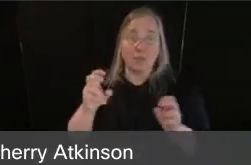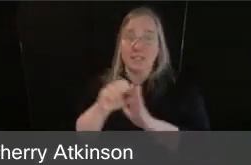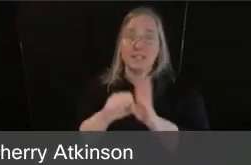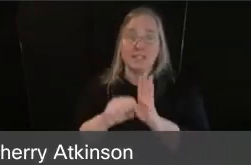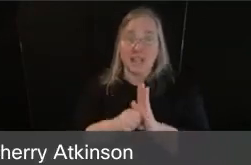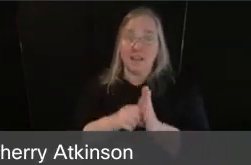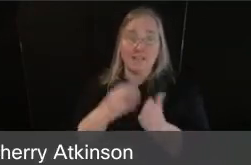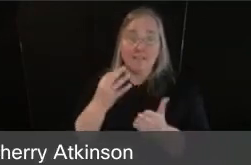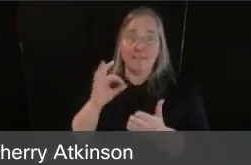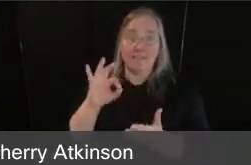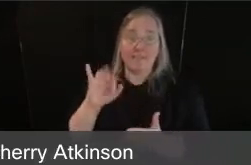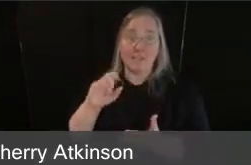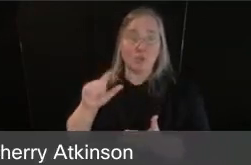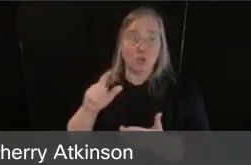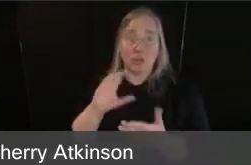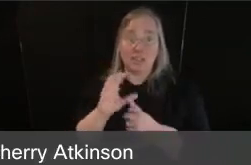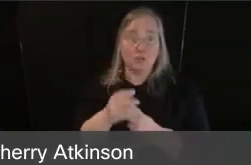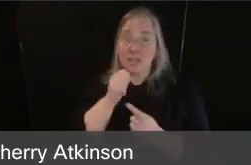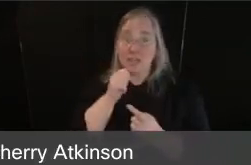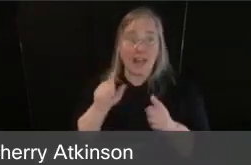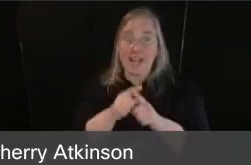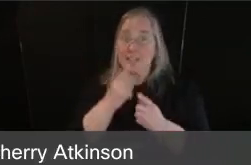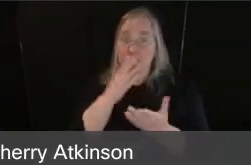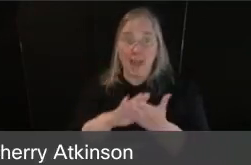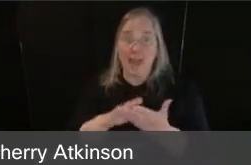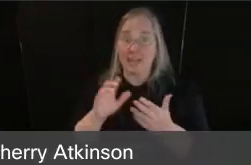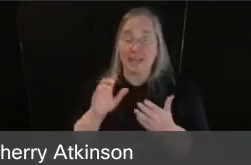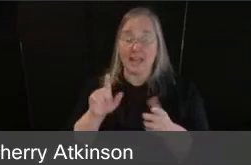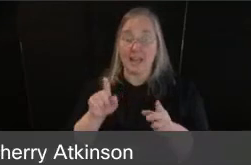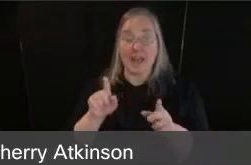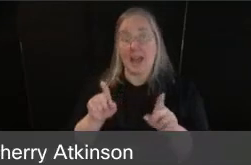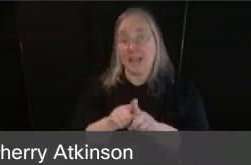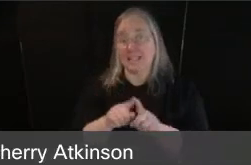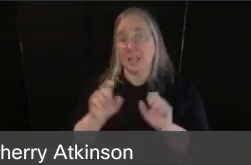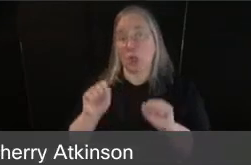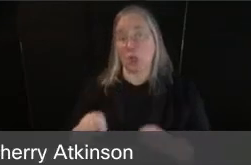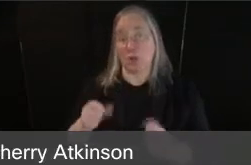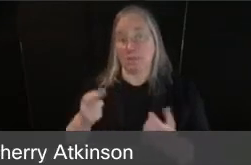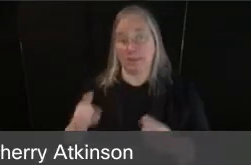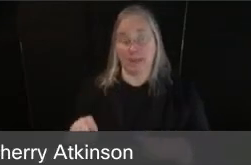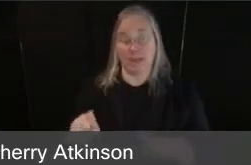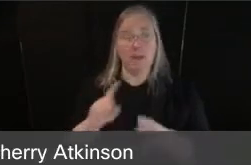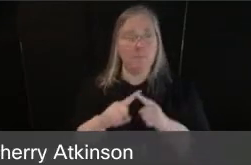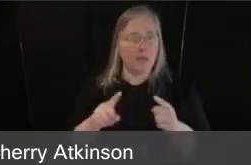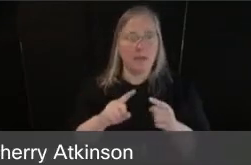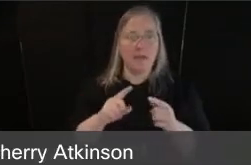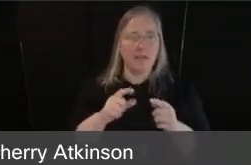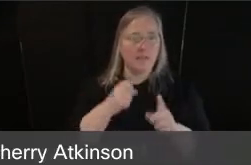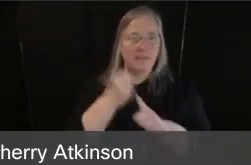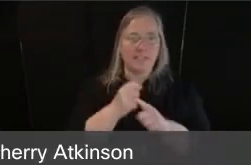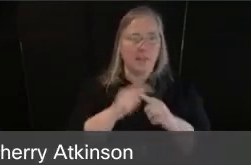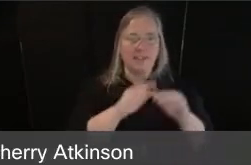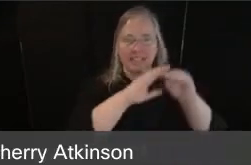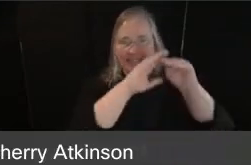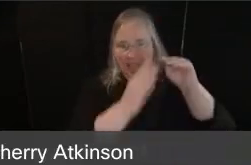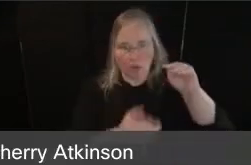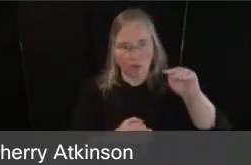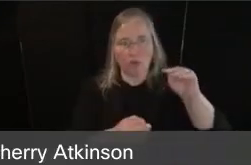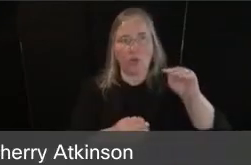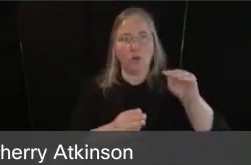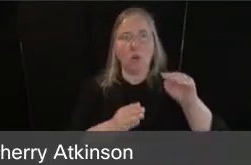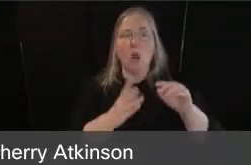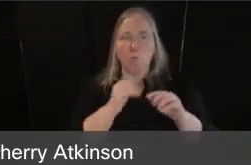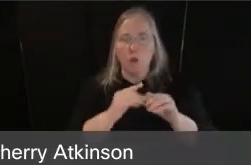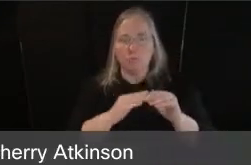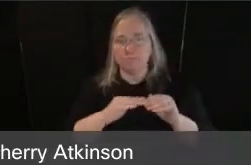been, but the effects of, as I've talked about, the effects of this downturn will last long into the future. And the